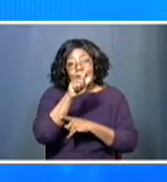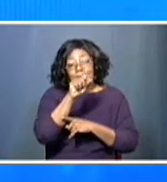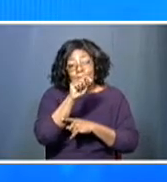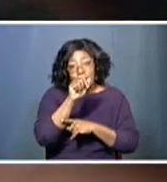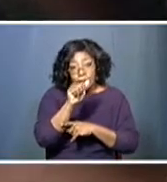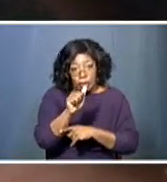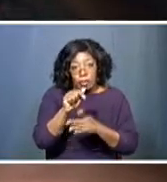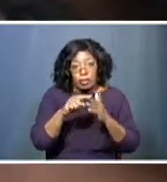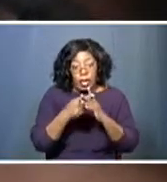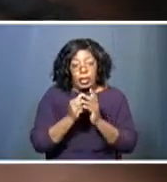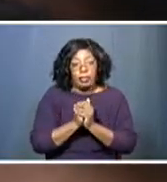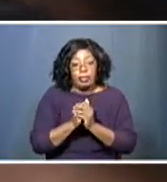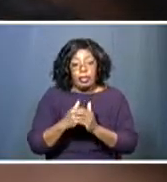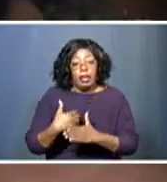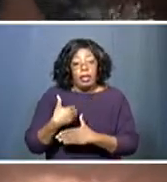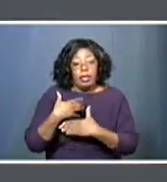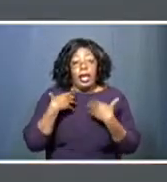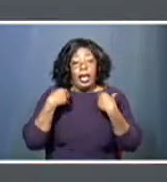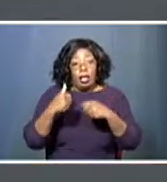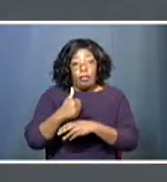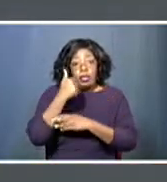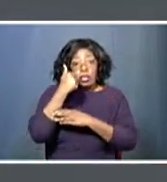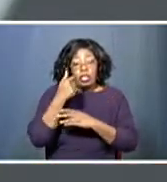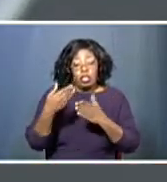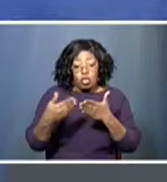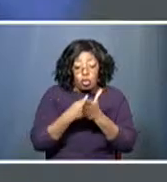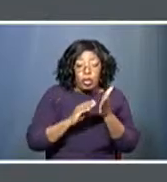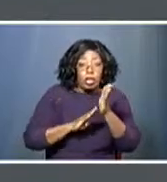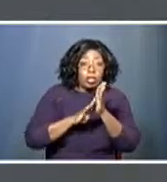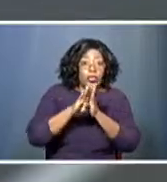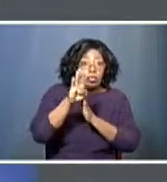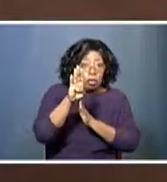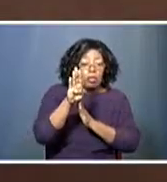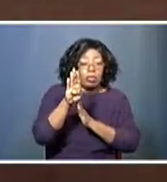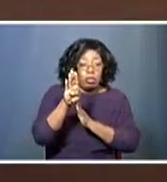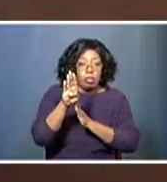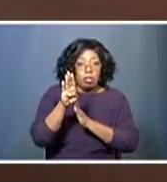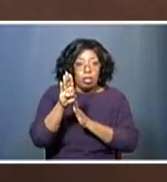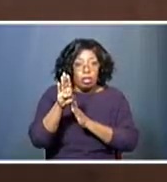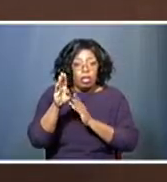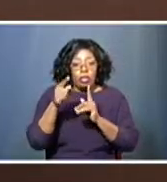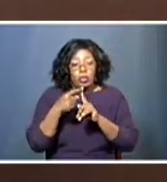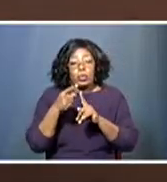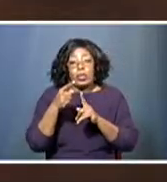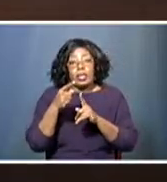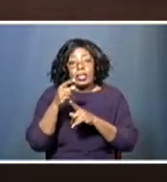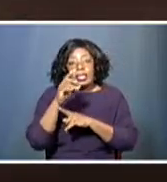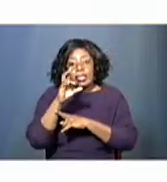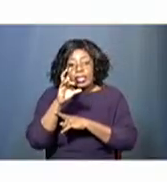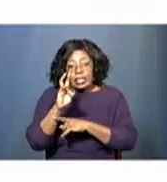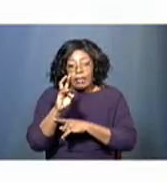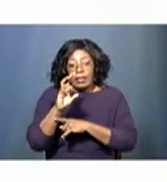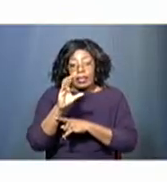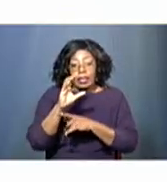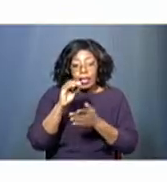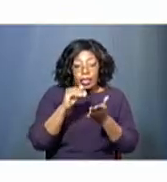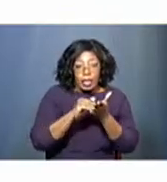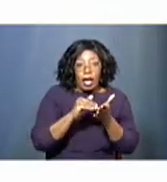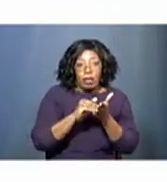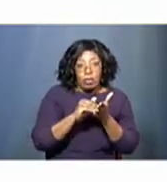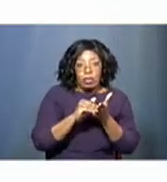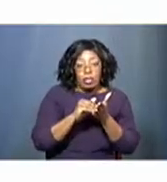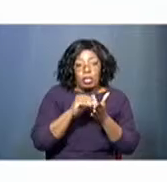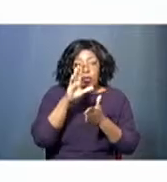raged. Health officials are attributing this latest spike that pushes the active case count to 7,265 to the